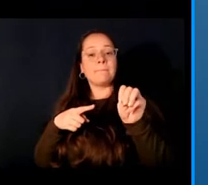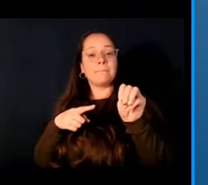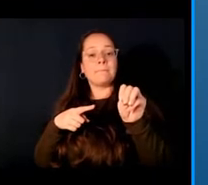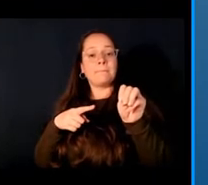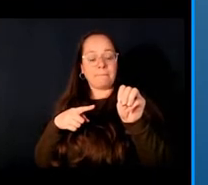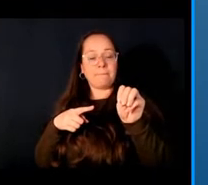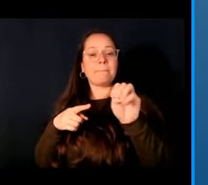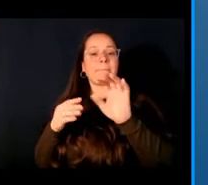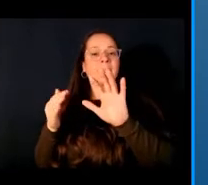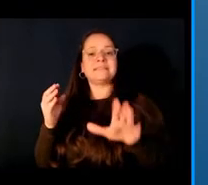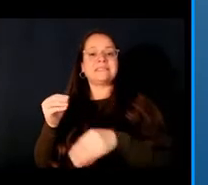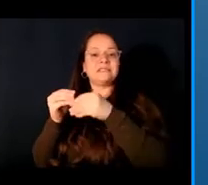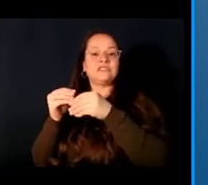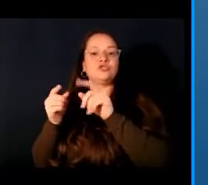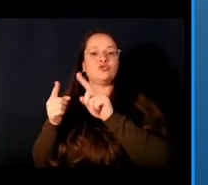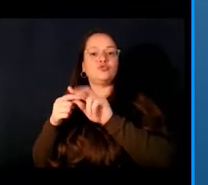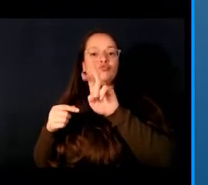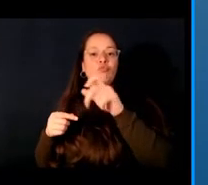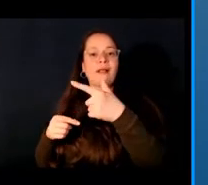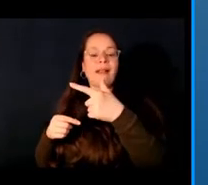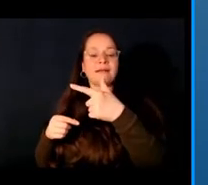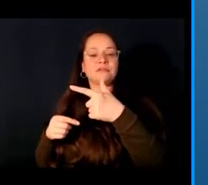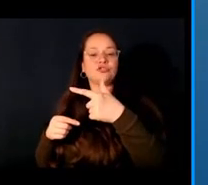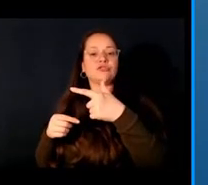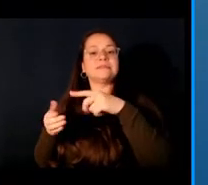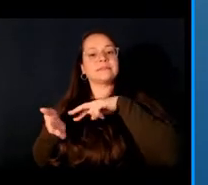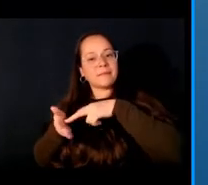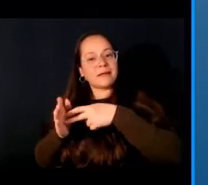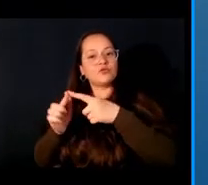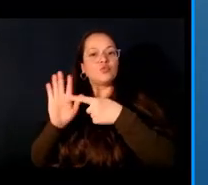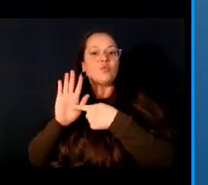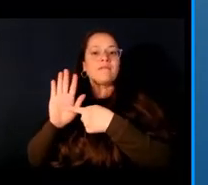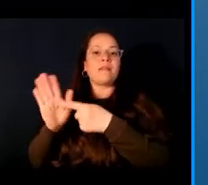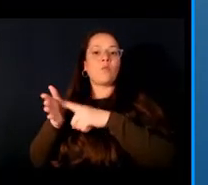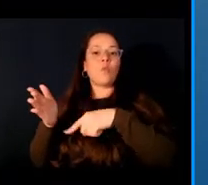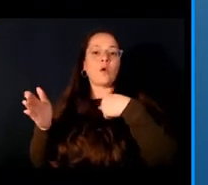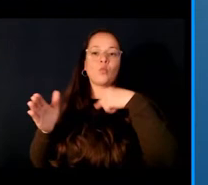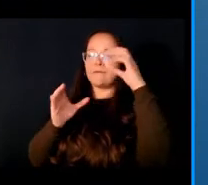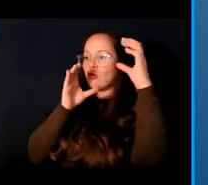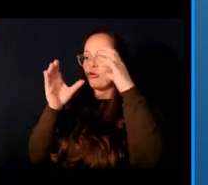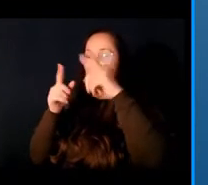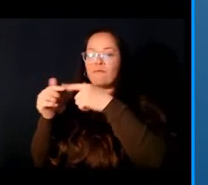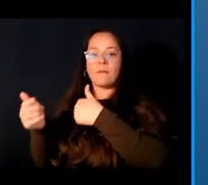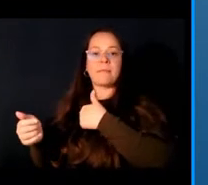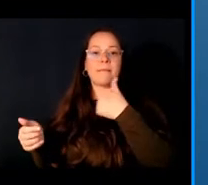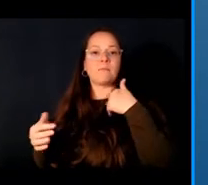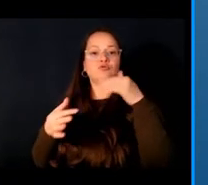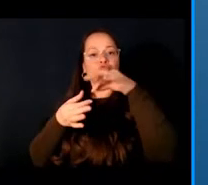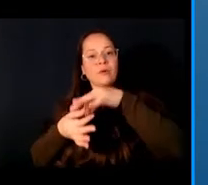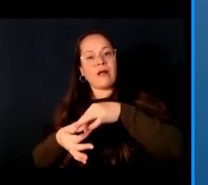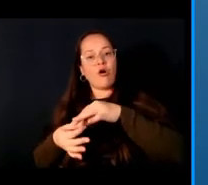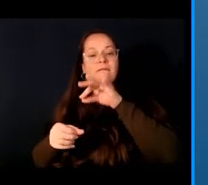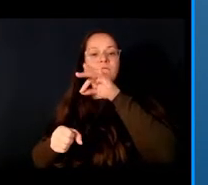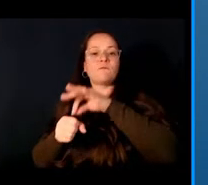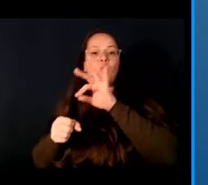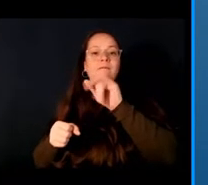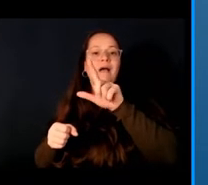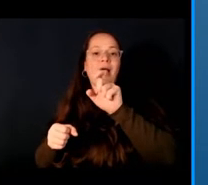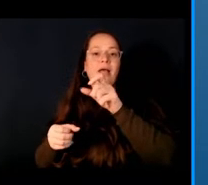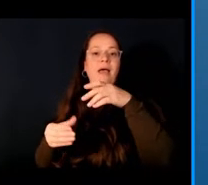is in addition to the regulations meant to reflect what we've heard from Members regarding voter file access